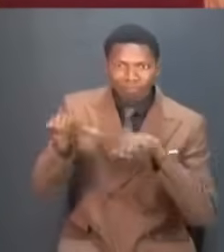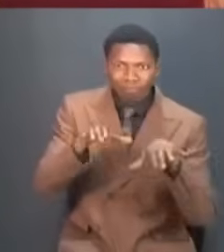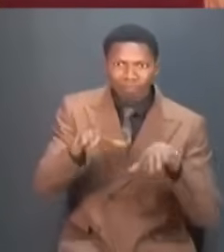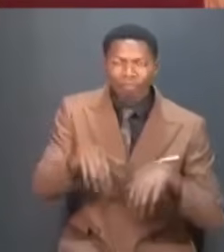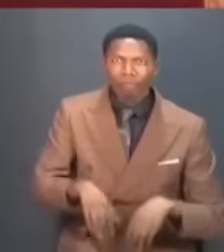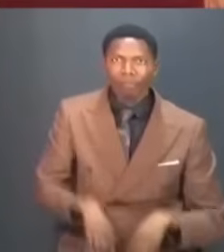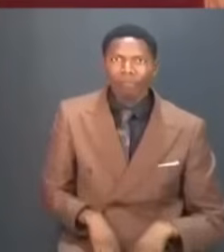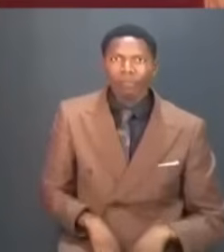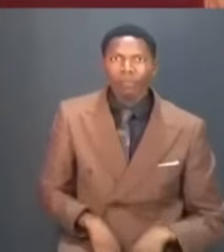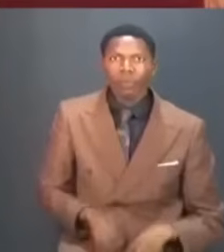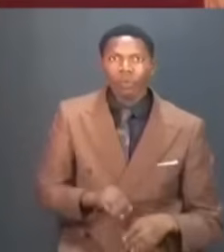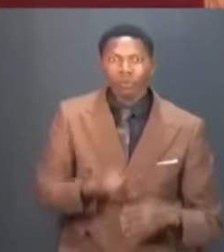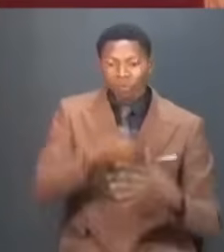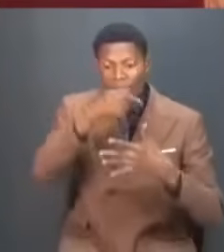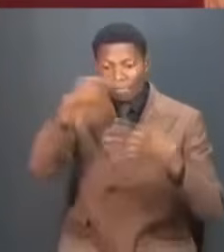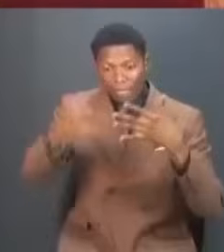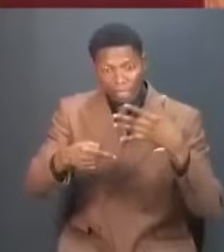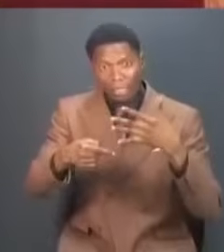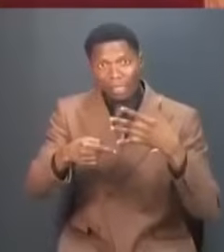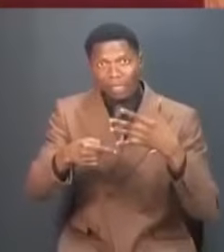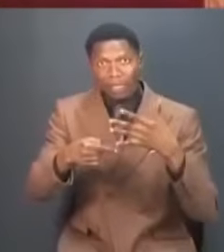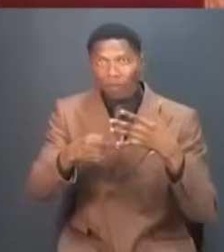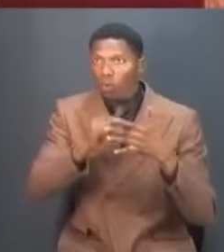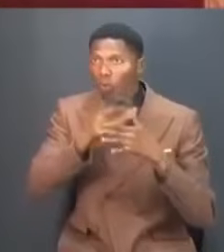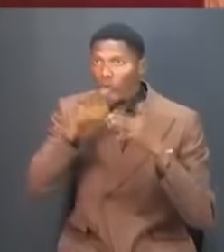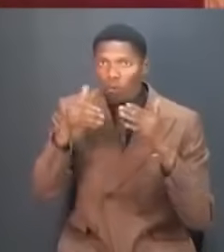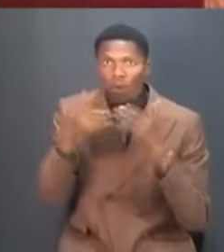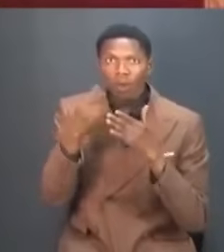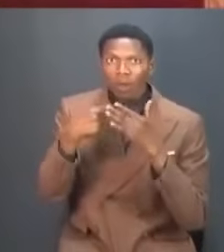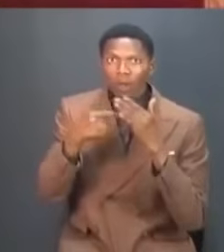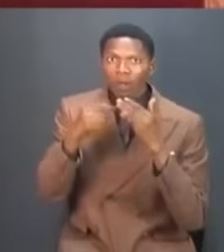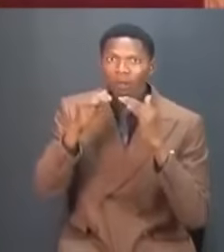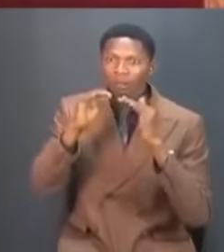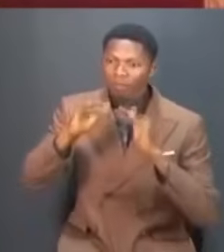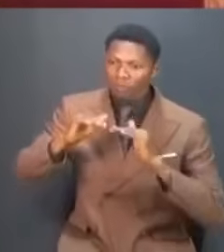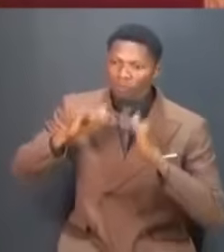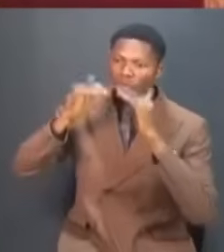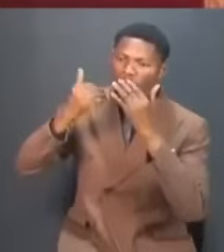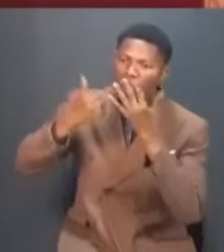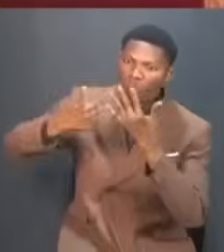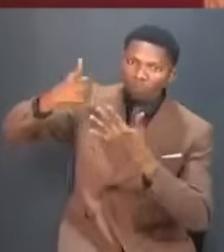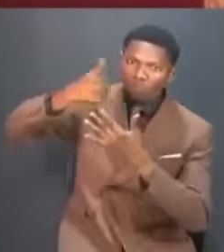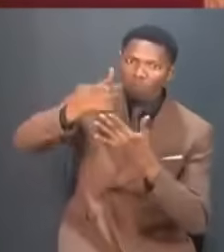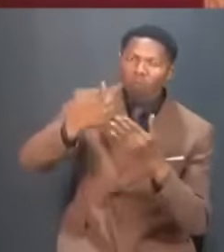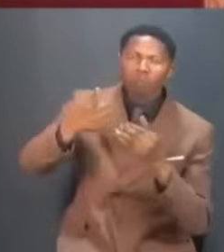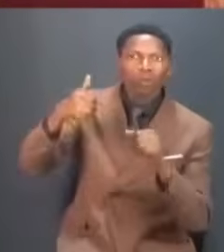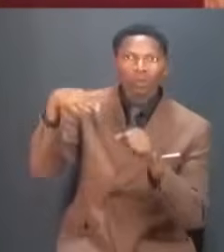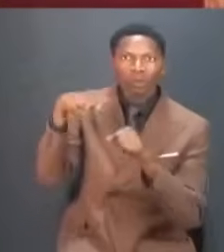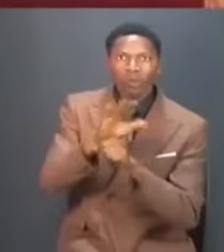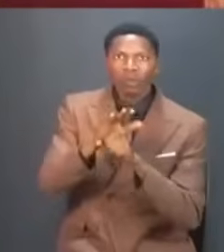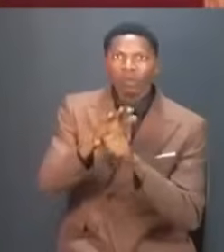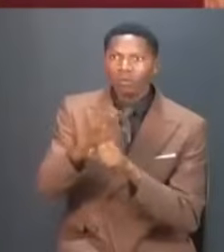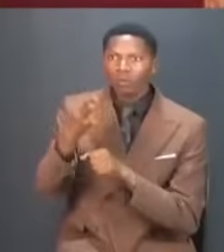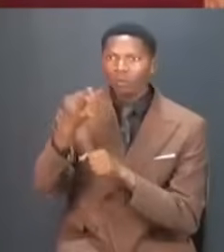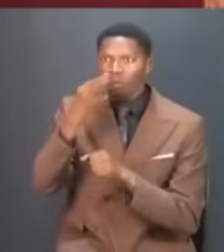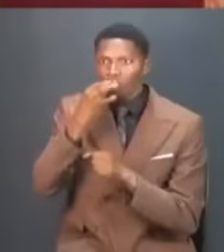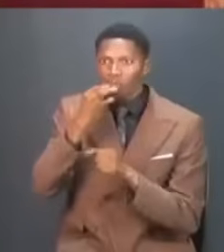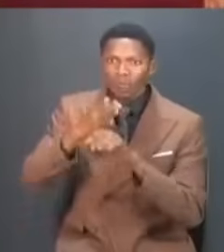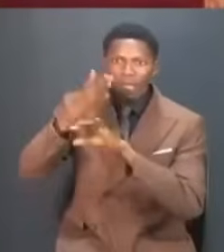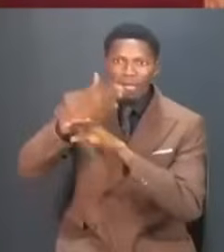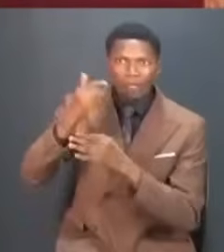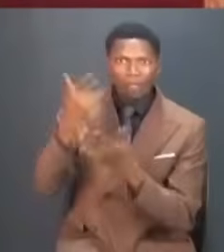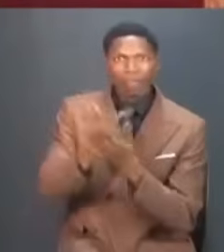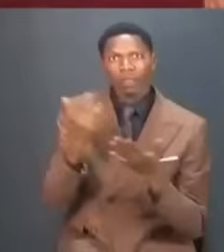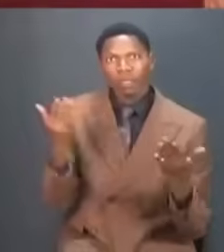Speaker, these interventions collectively promote fair and inclusive access to food across Ghana by